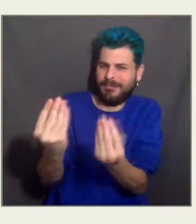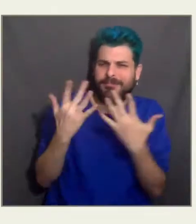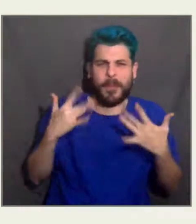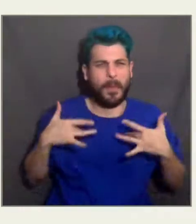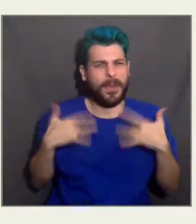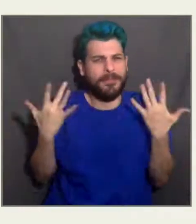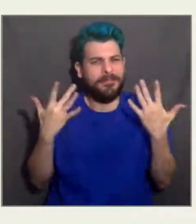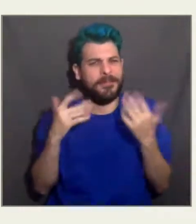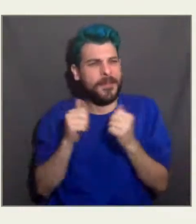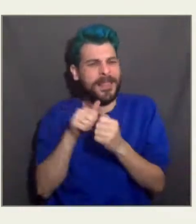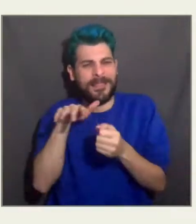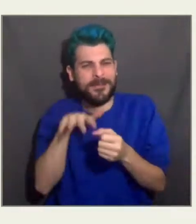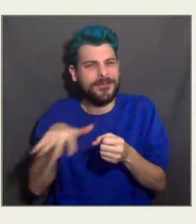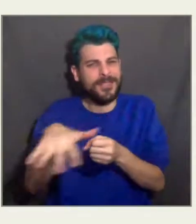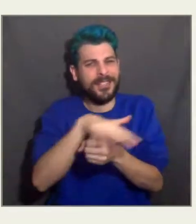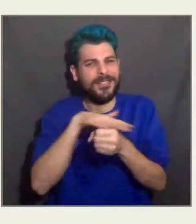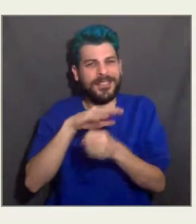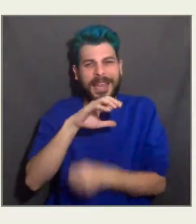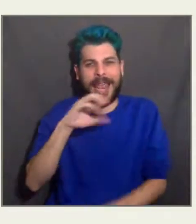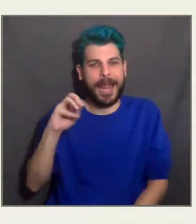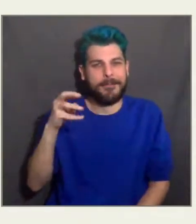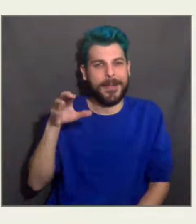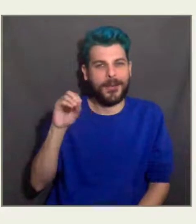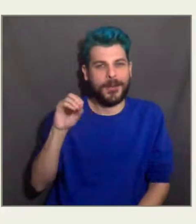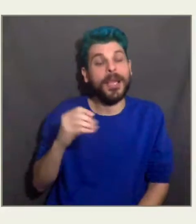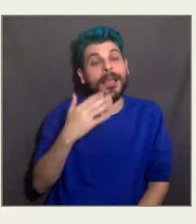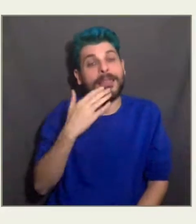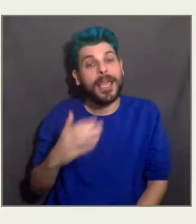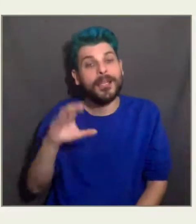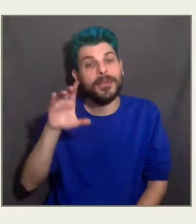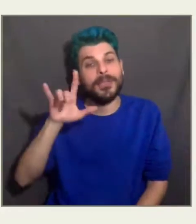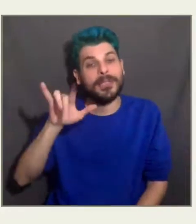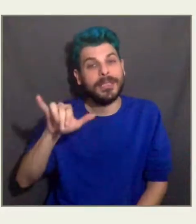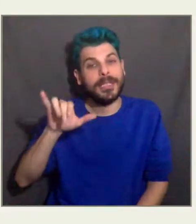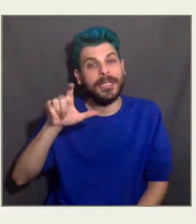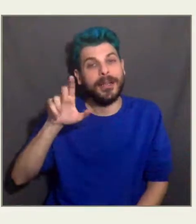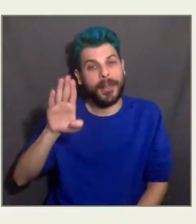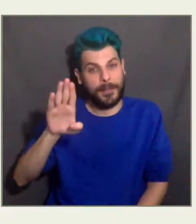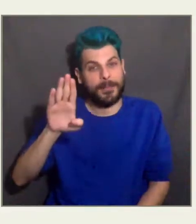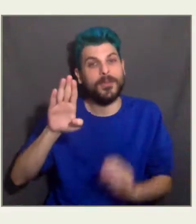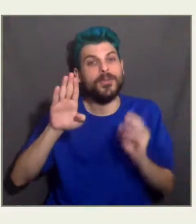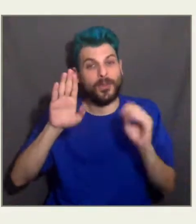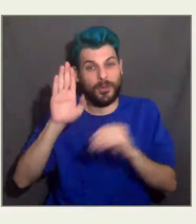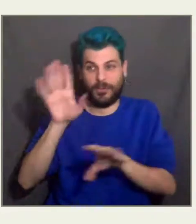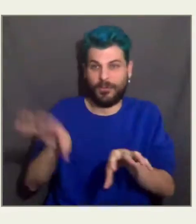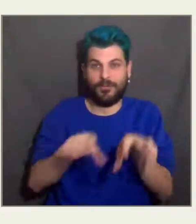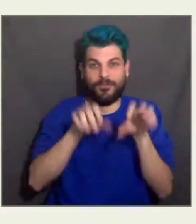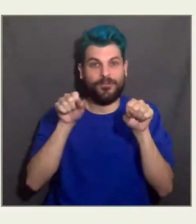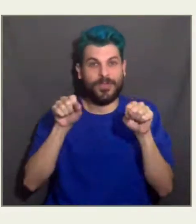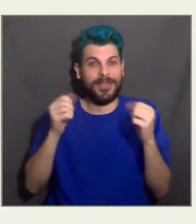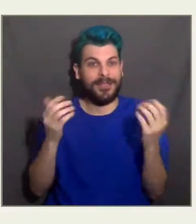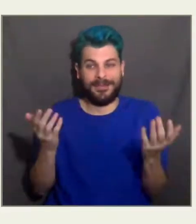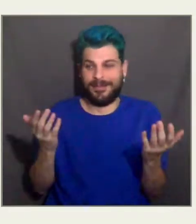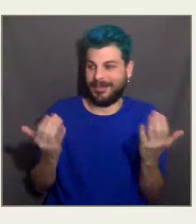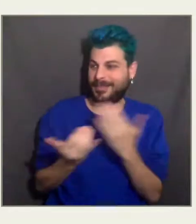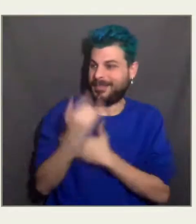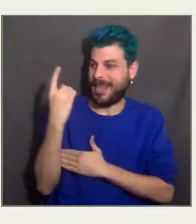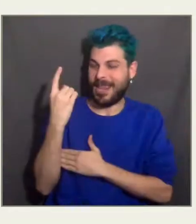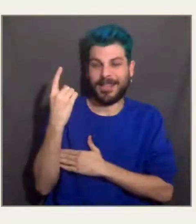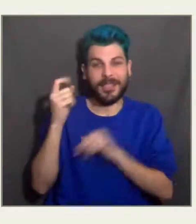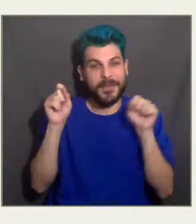region. And I would like to thank the City Club for giving this opportunity to hear from our elected officials about what's going on in our